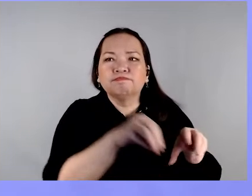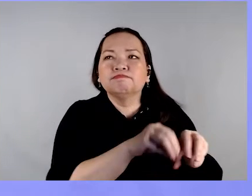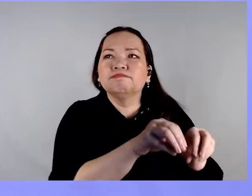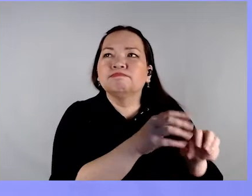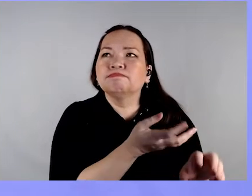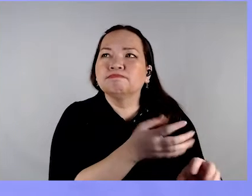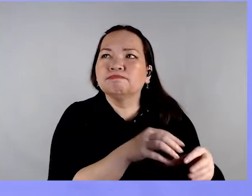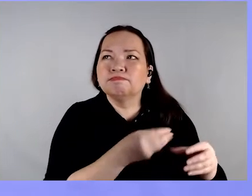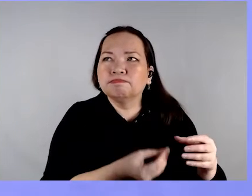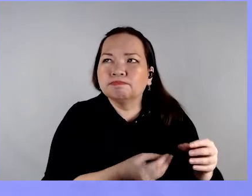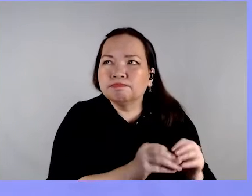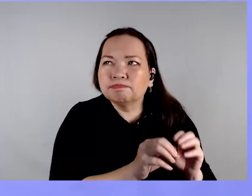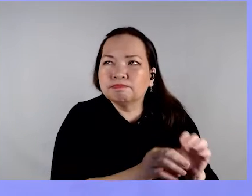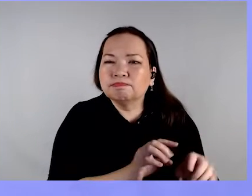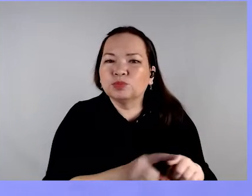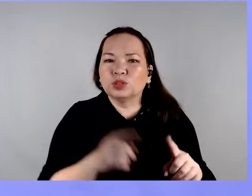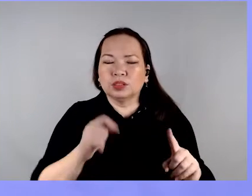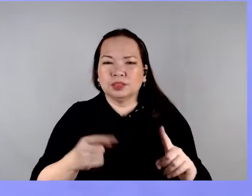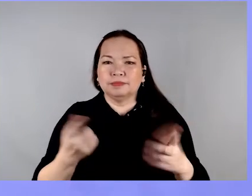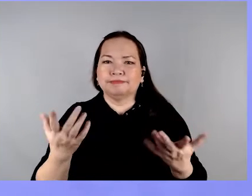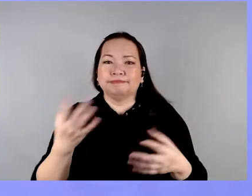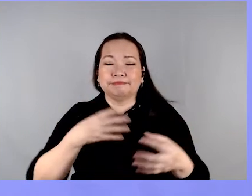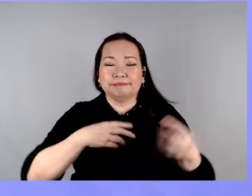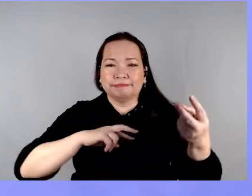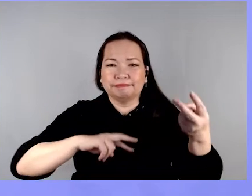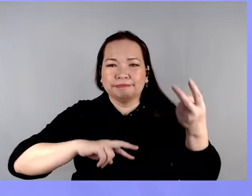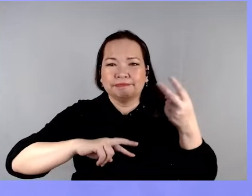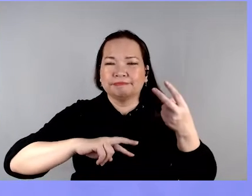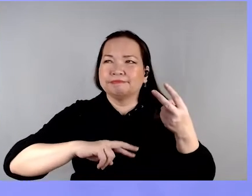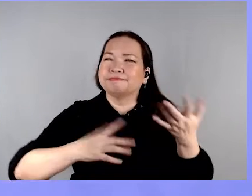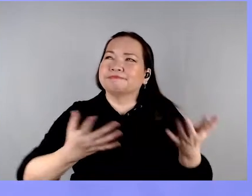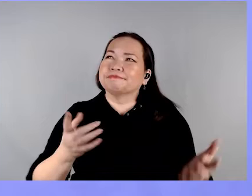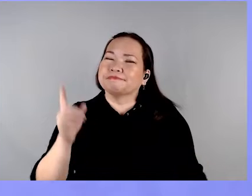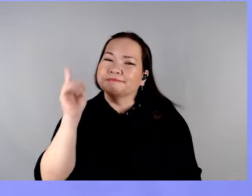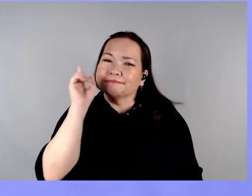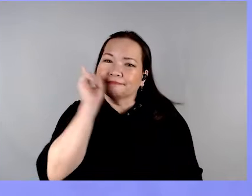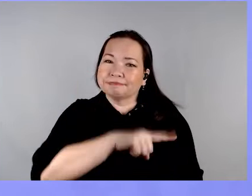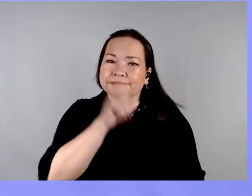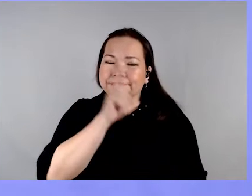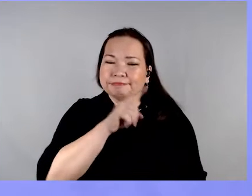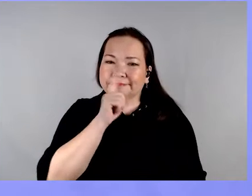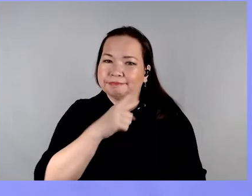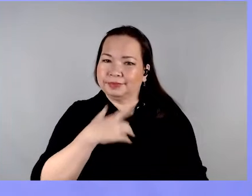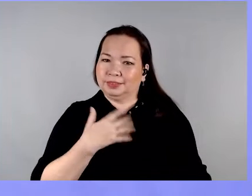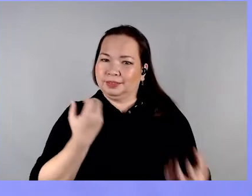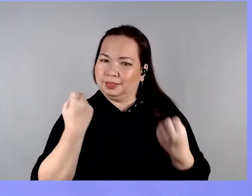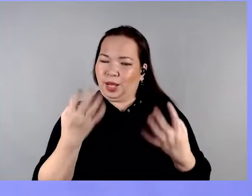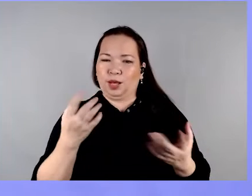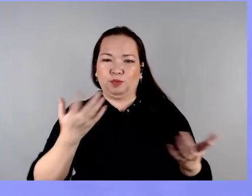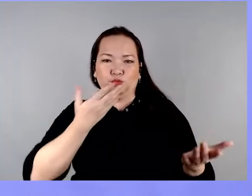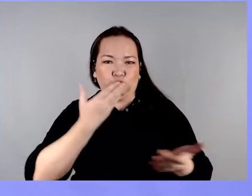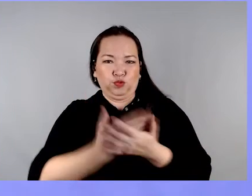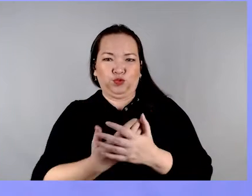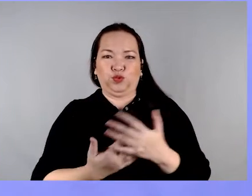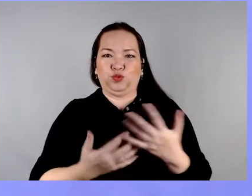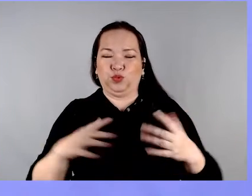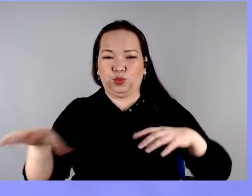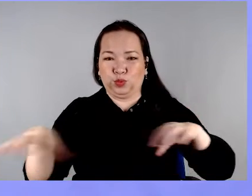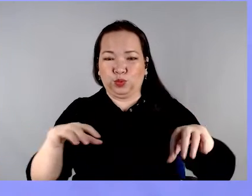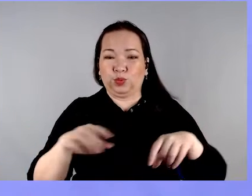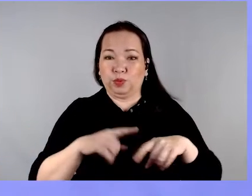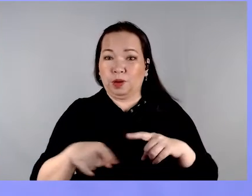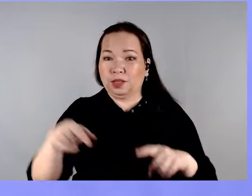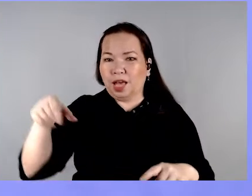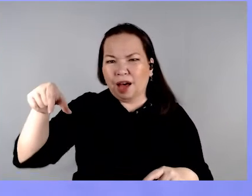officers in order to achieve a quota to suggest excellent performance. When a quota is reached, it may seem like law